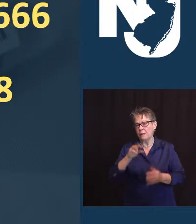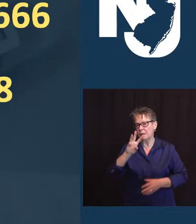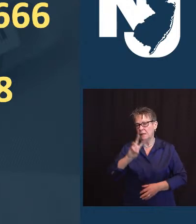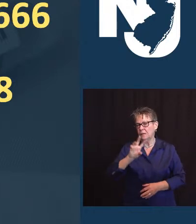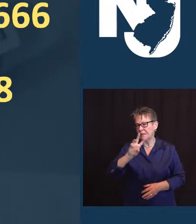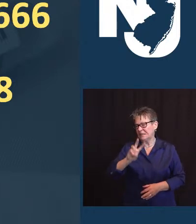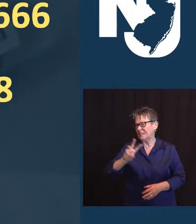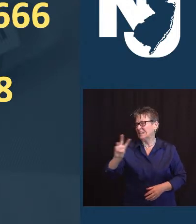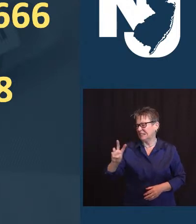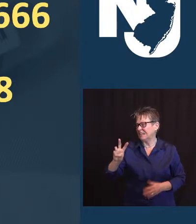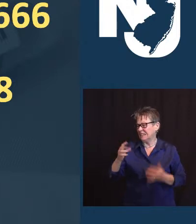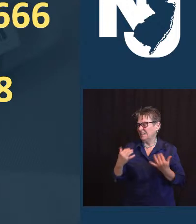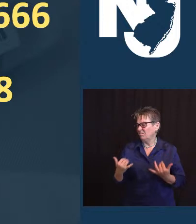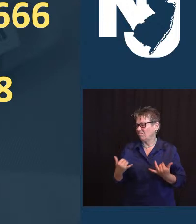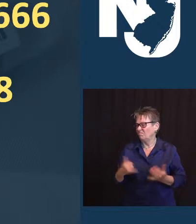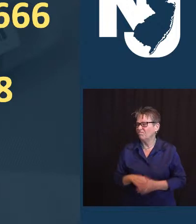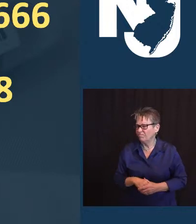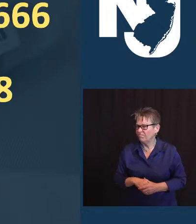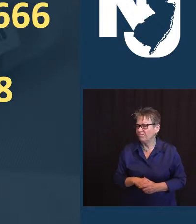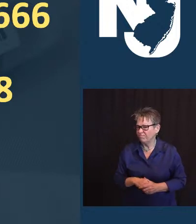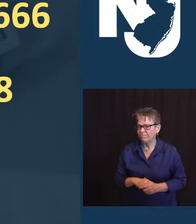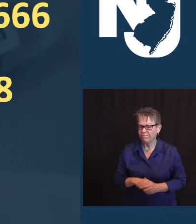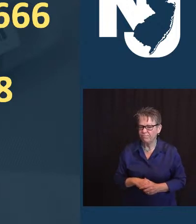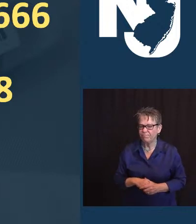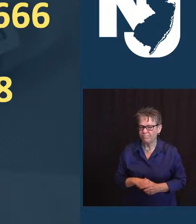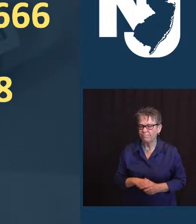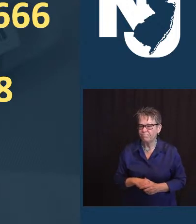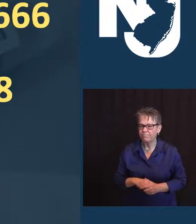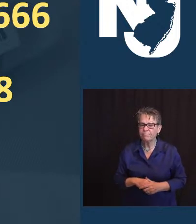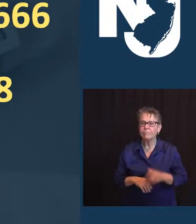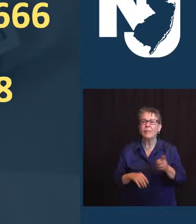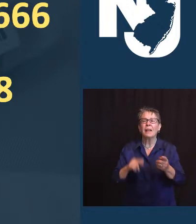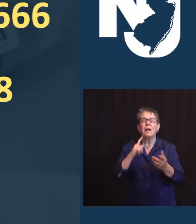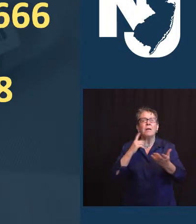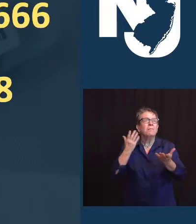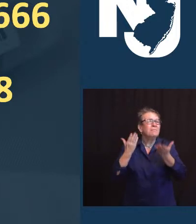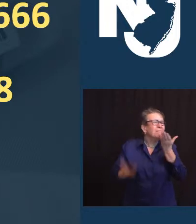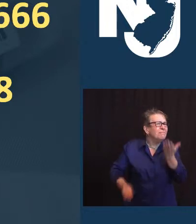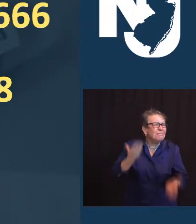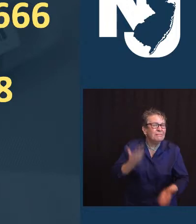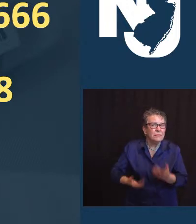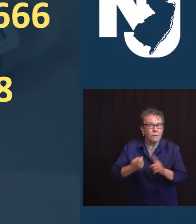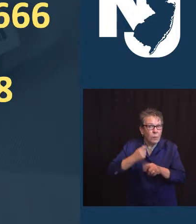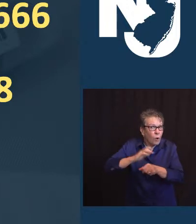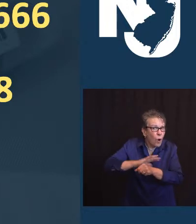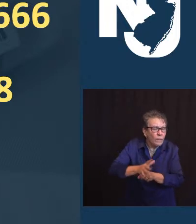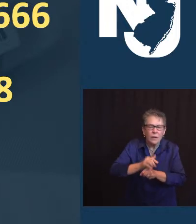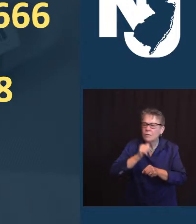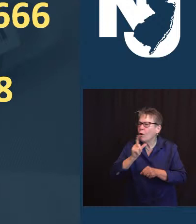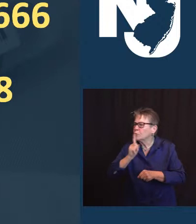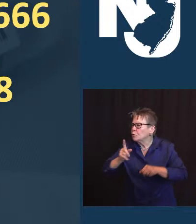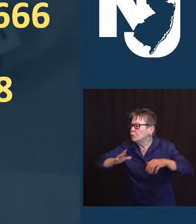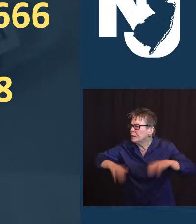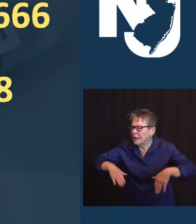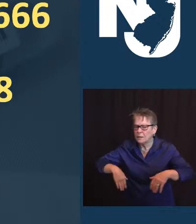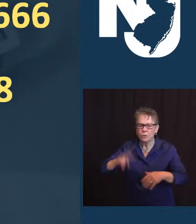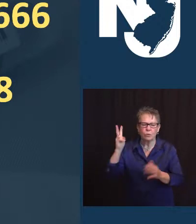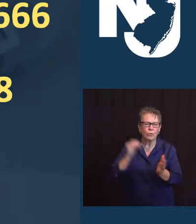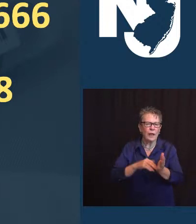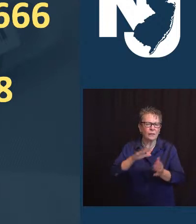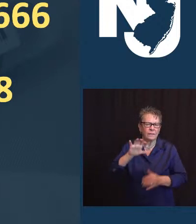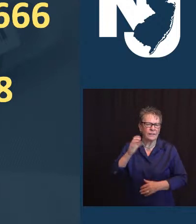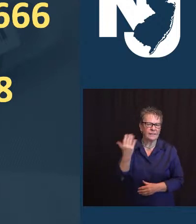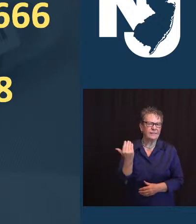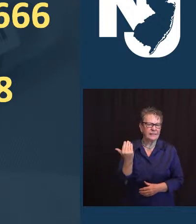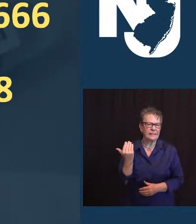21,666 confirmed losses of life. The number of probable deaths remains at 2,515, and that total will be updated